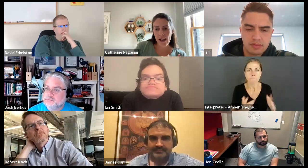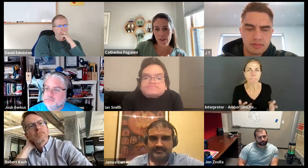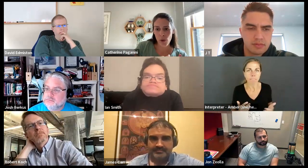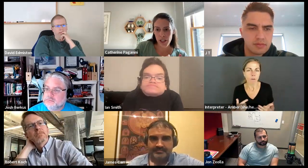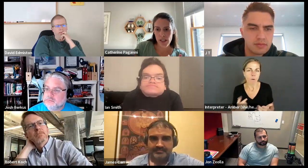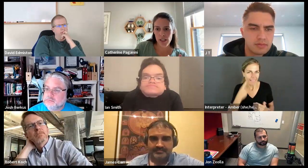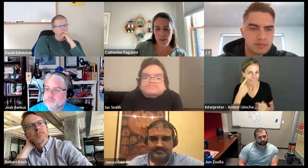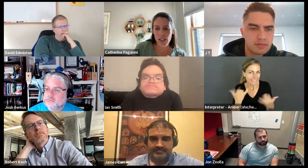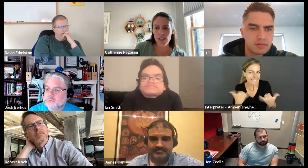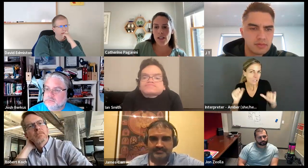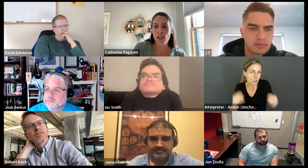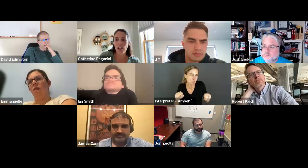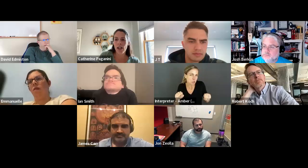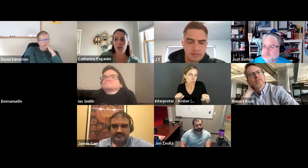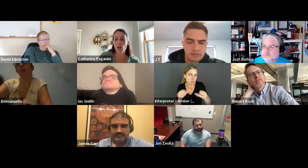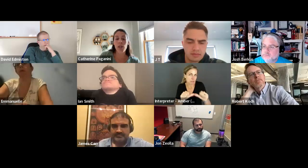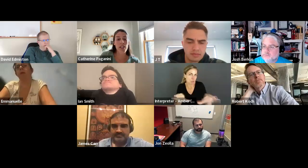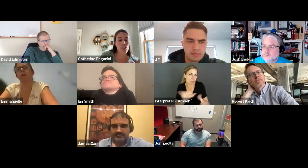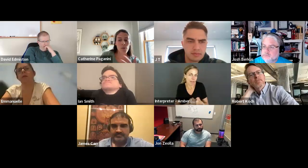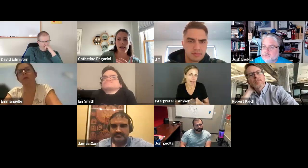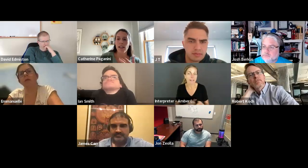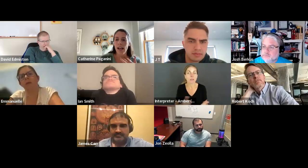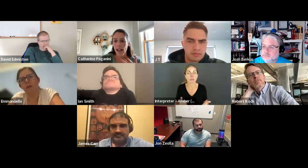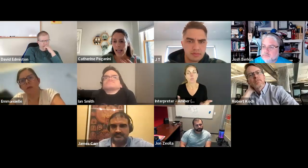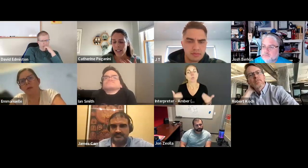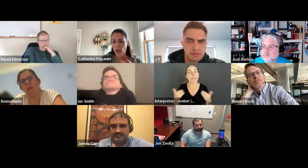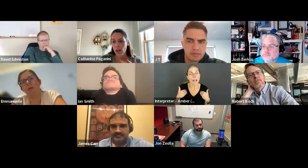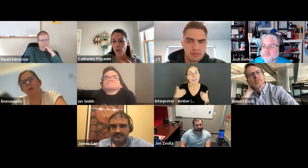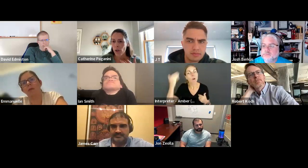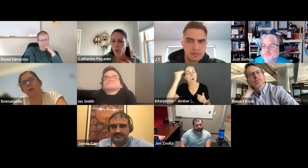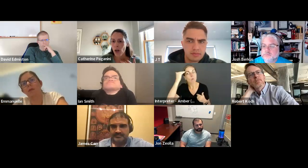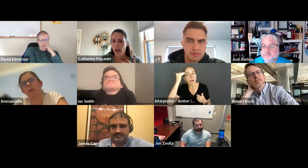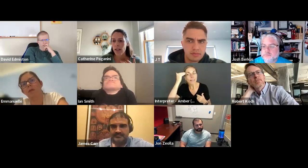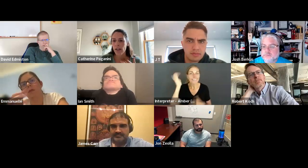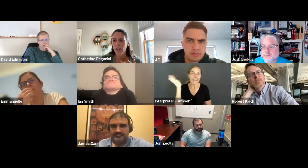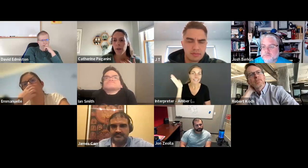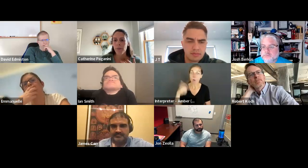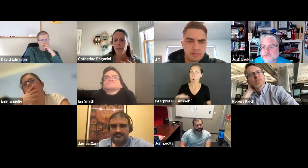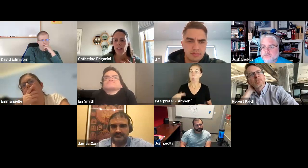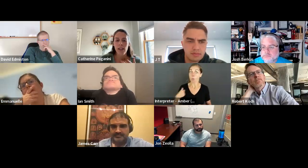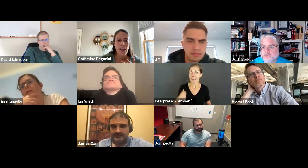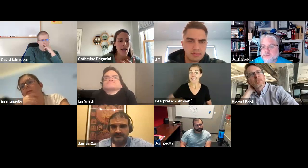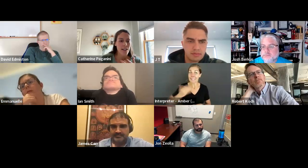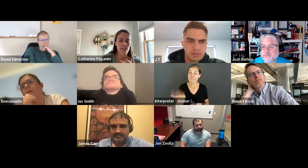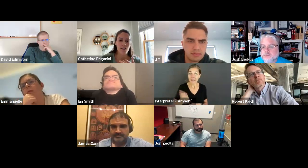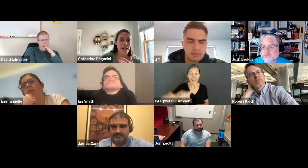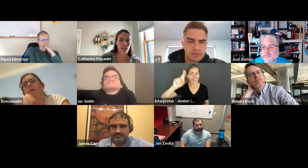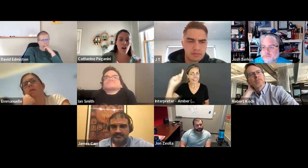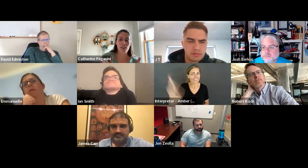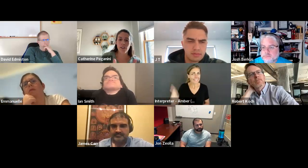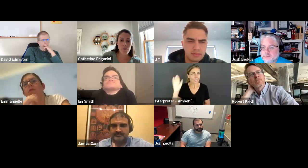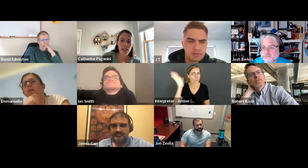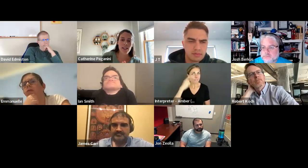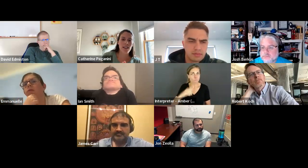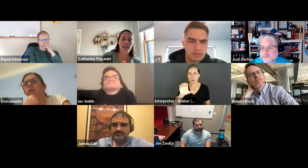So we have awareness activities. So we did submit a lightning talk for KubeCon, and it's lightning